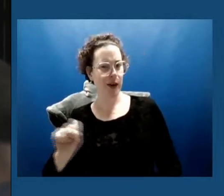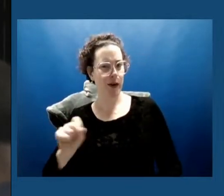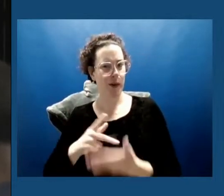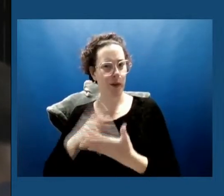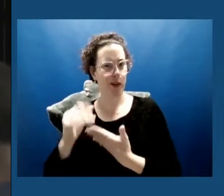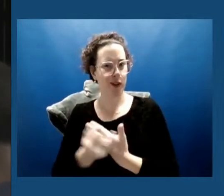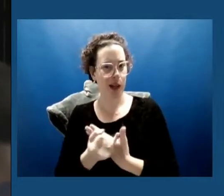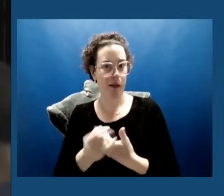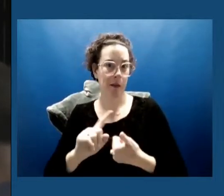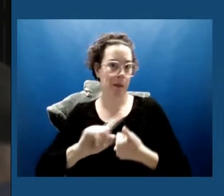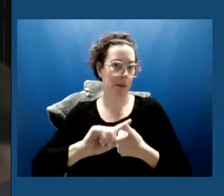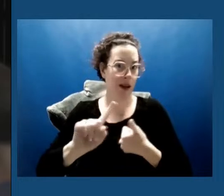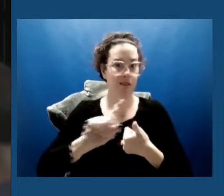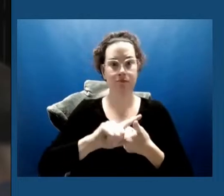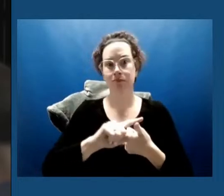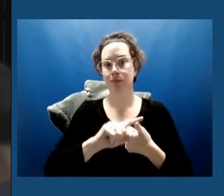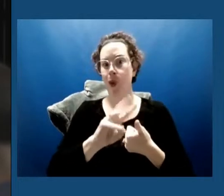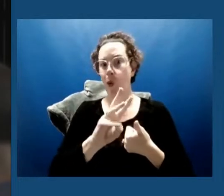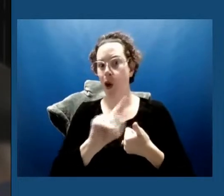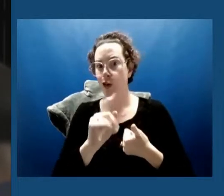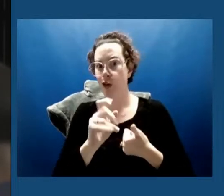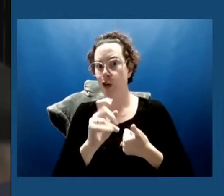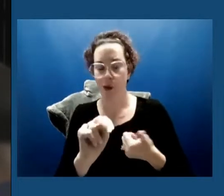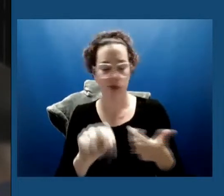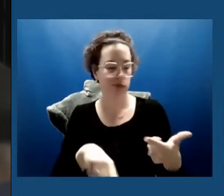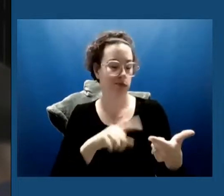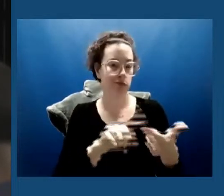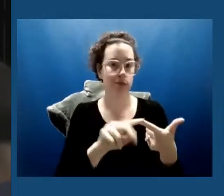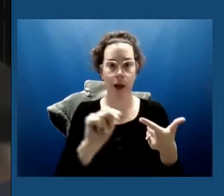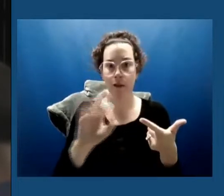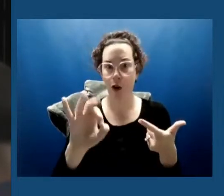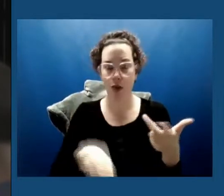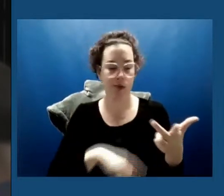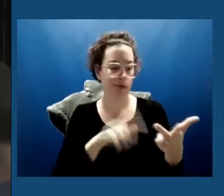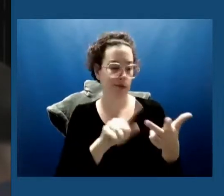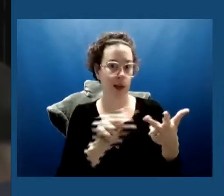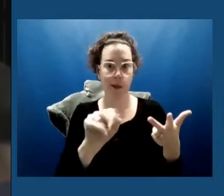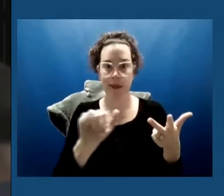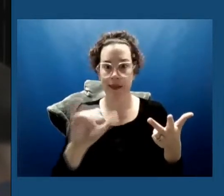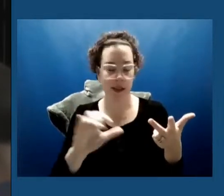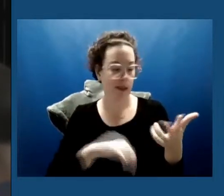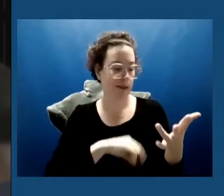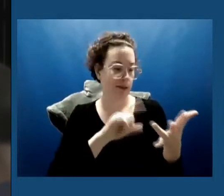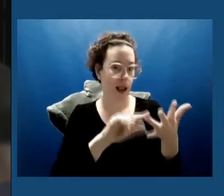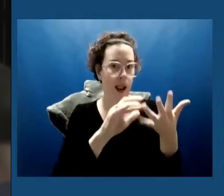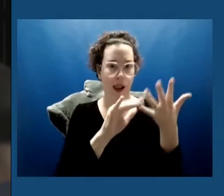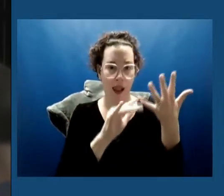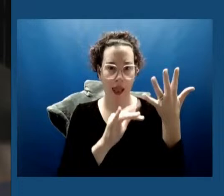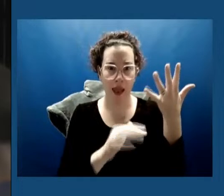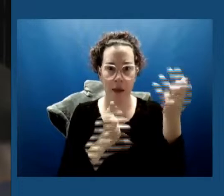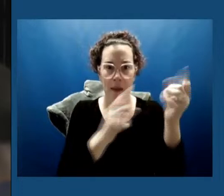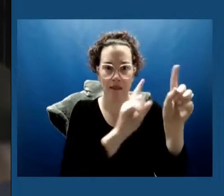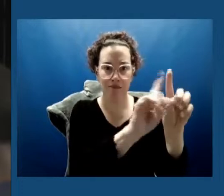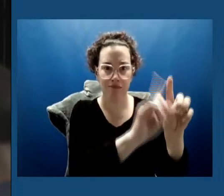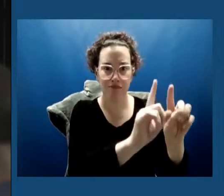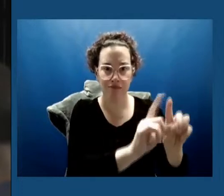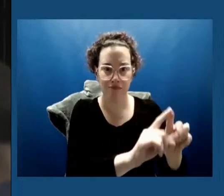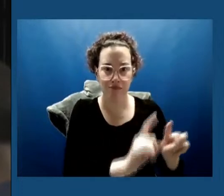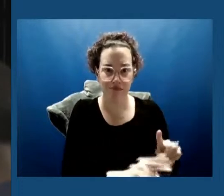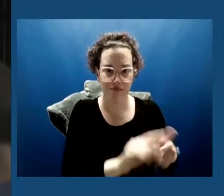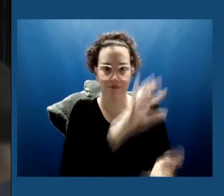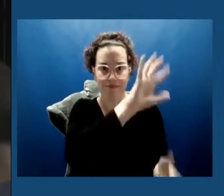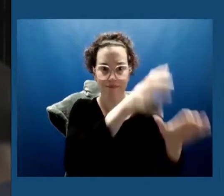project. It's a Niagara Falls project. It's a New York City project. It's an Onondaga Community College project. So